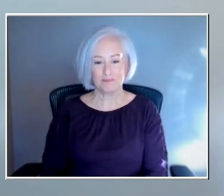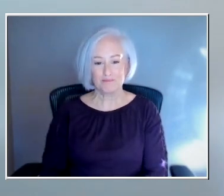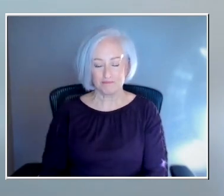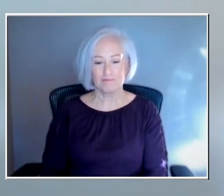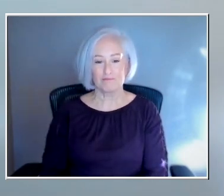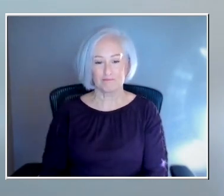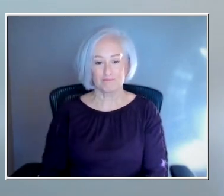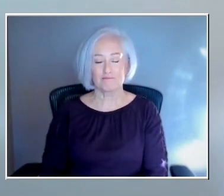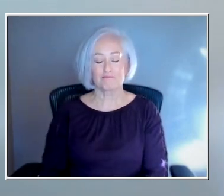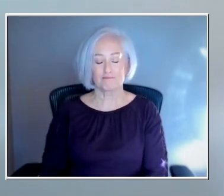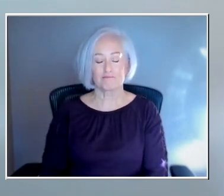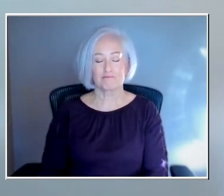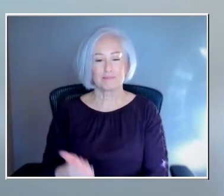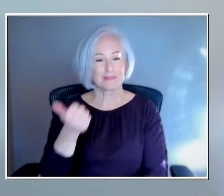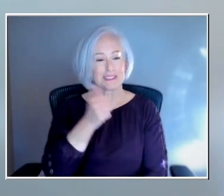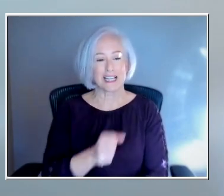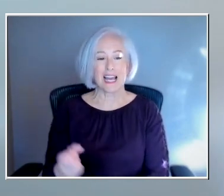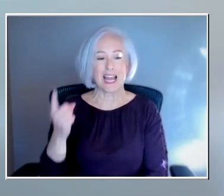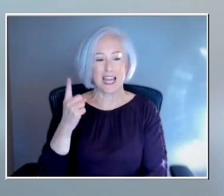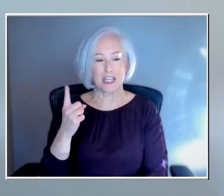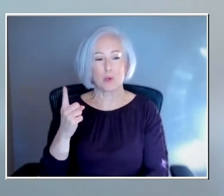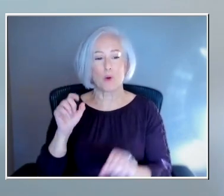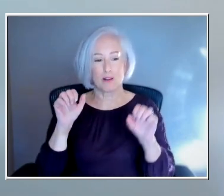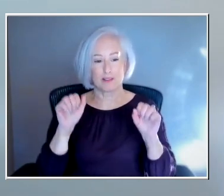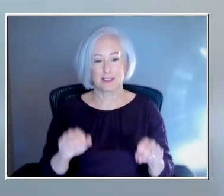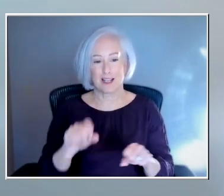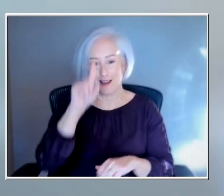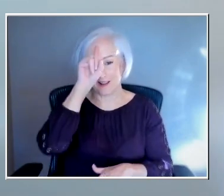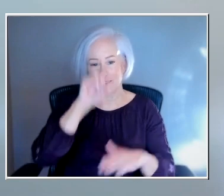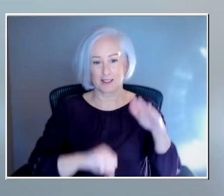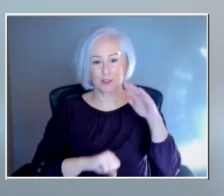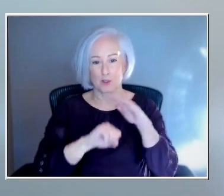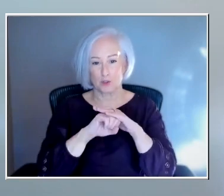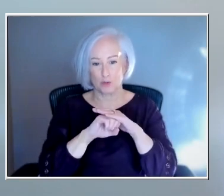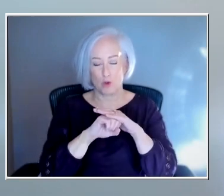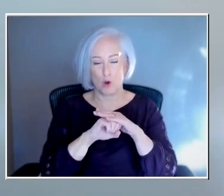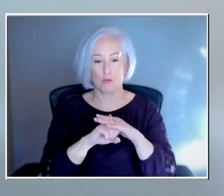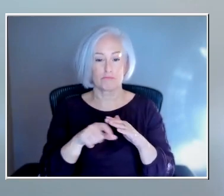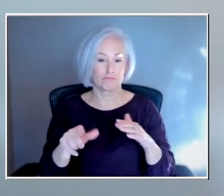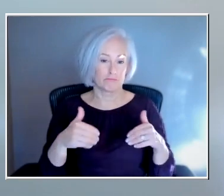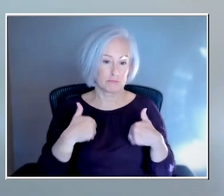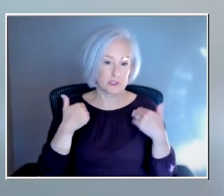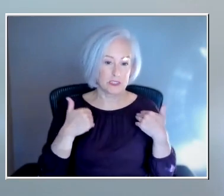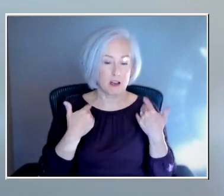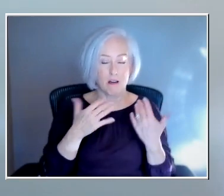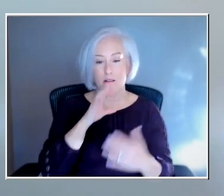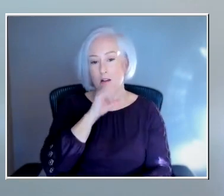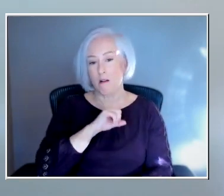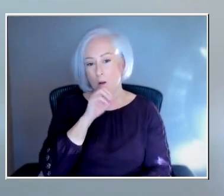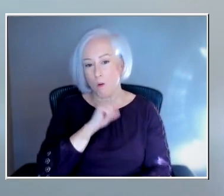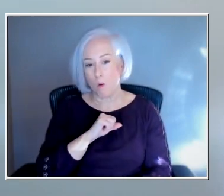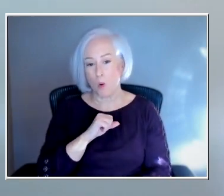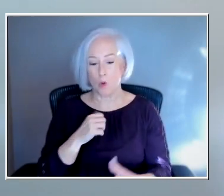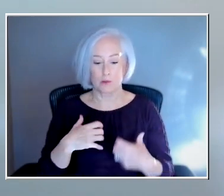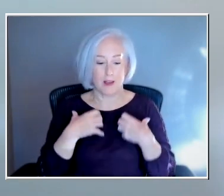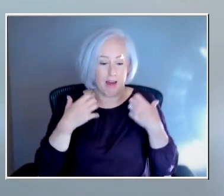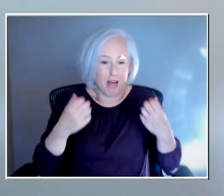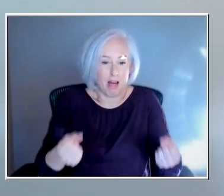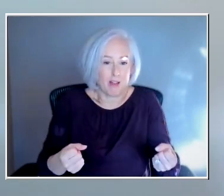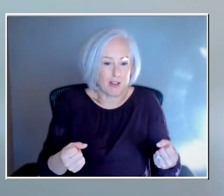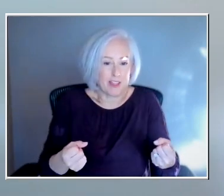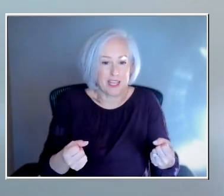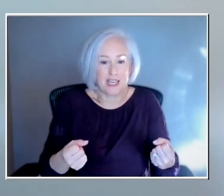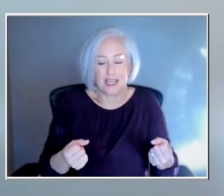that anybody can have a stroke, whether you're young, whether you're old, whether you're relatively healthy, or you have